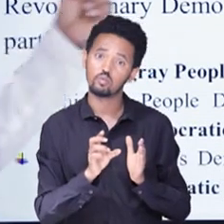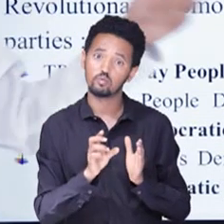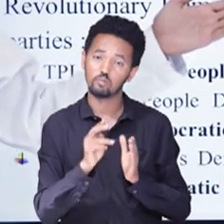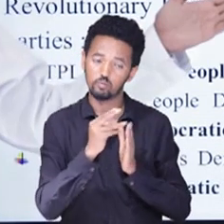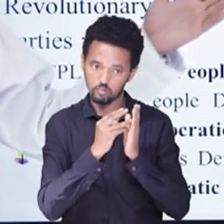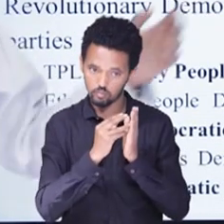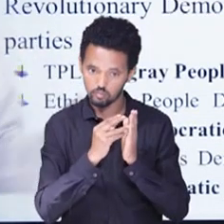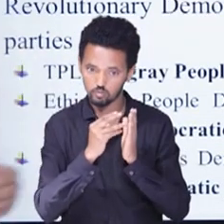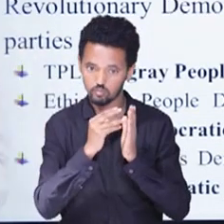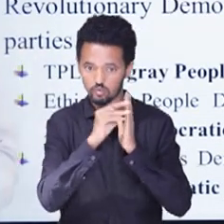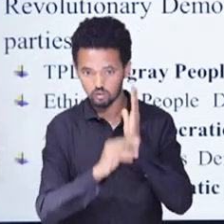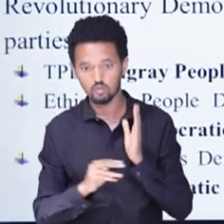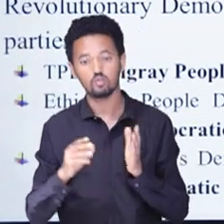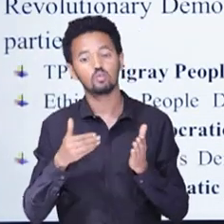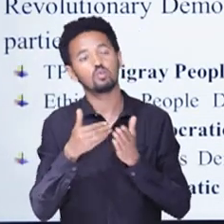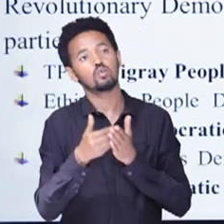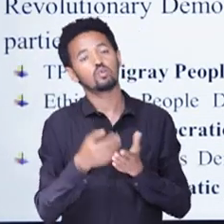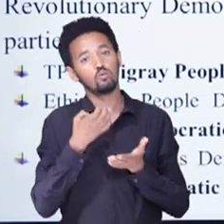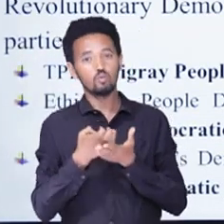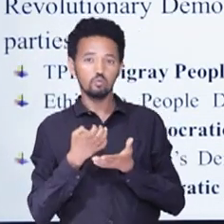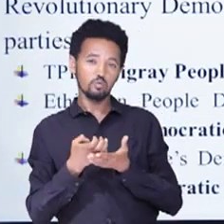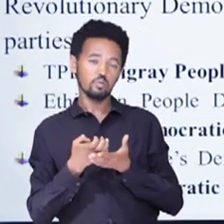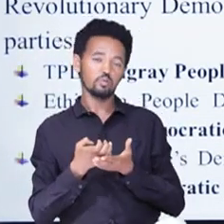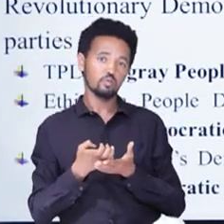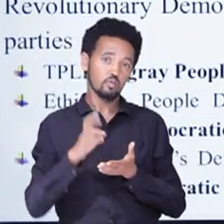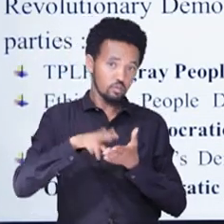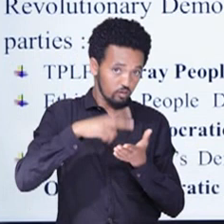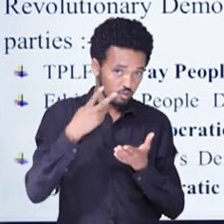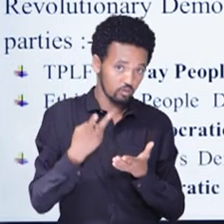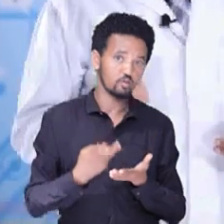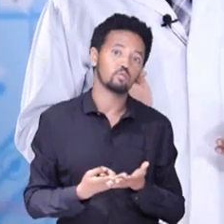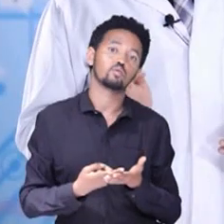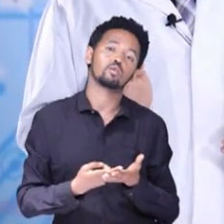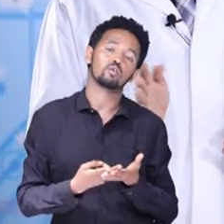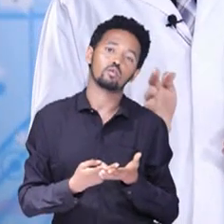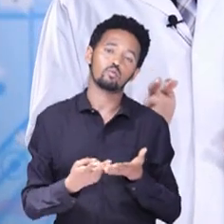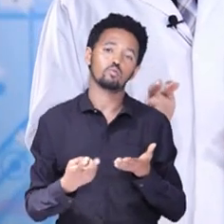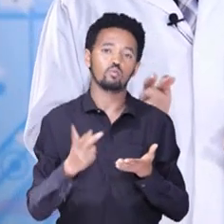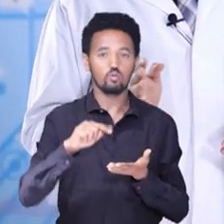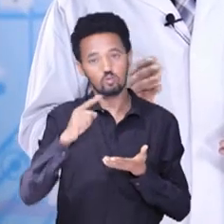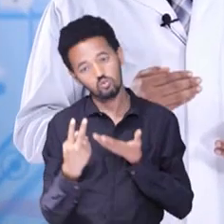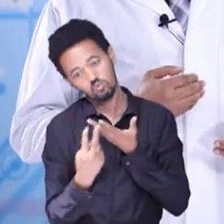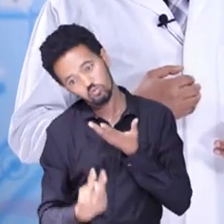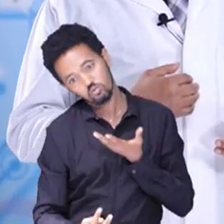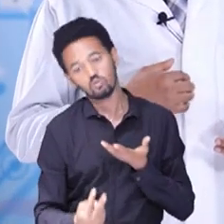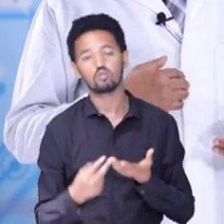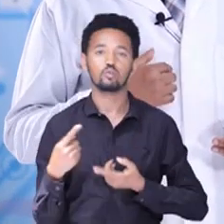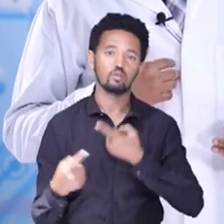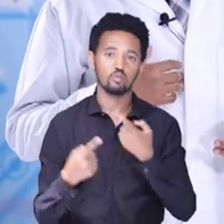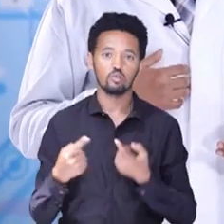Dirk proclamation of mixed economy. The last, the Dirk proclaimed the mixed economy. Before that, Dirk